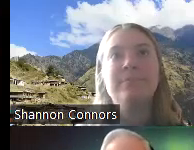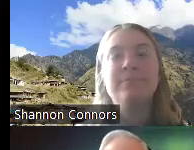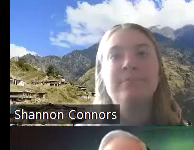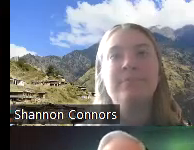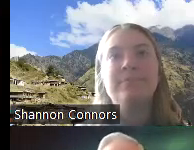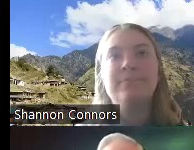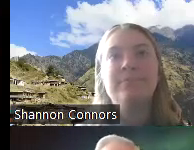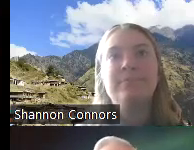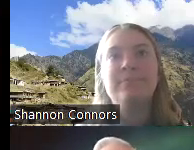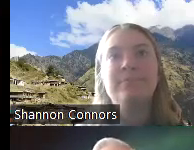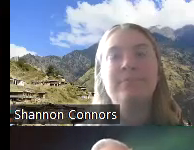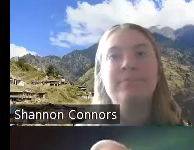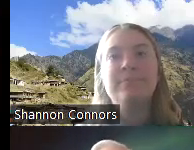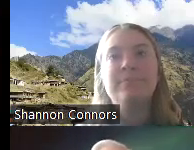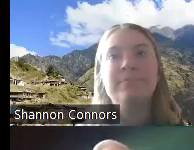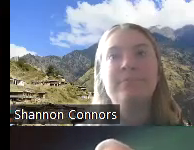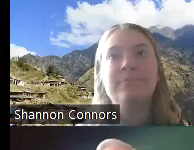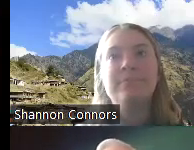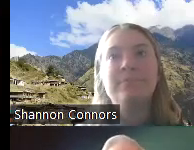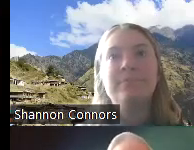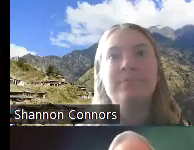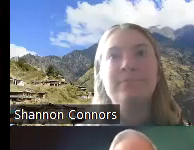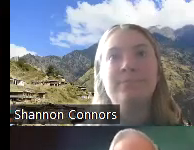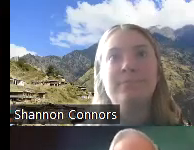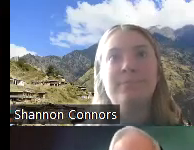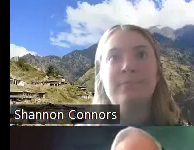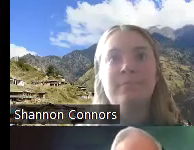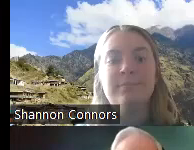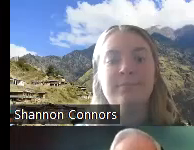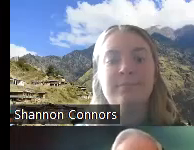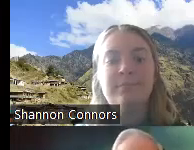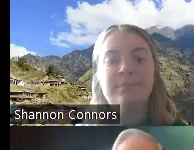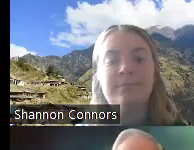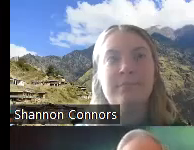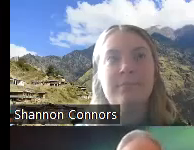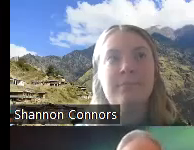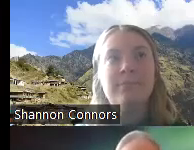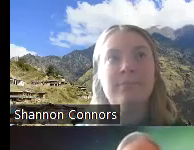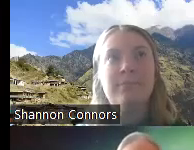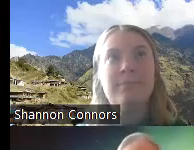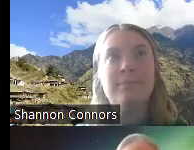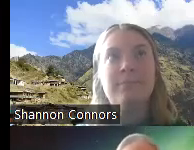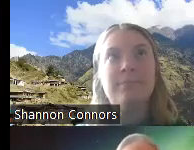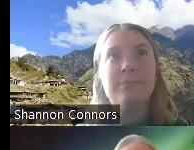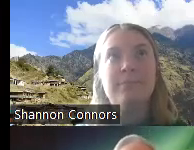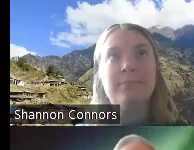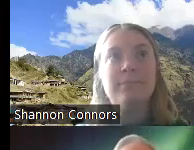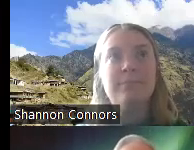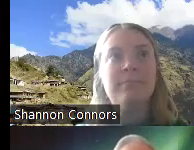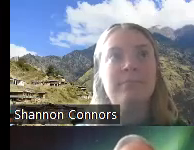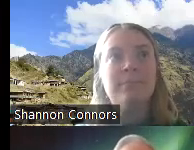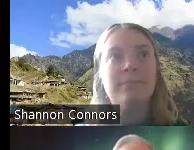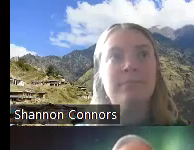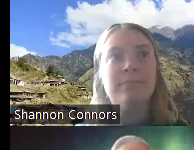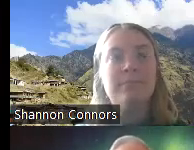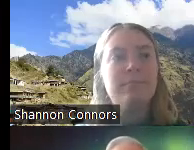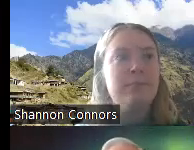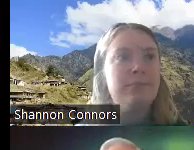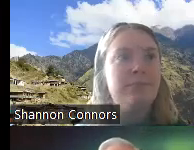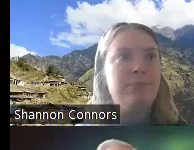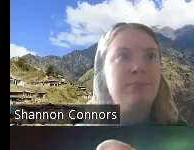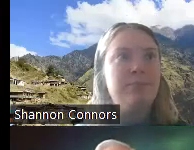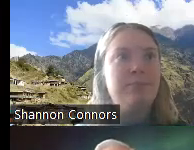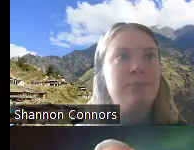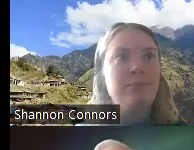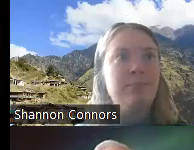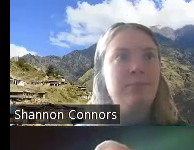the U.S. Fish and Wildlife Service between our Forest Ecology Working Group, our Science Applications Program, our Migratory Birds Program, and the